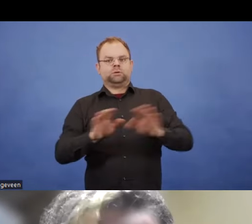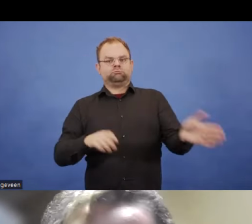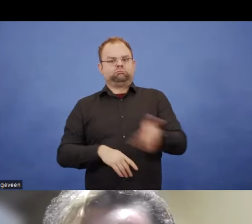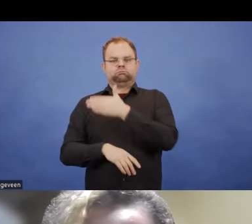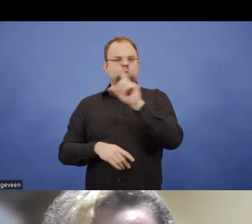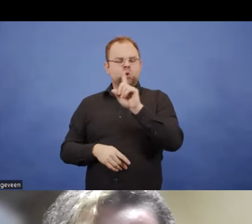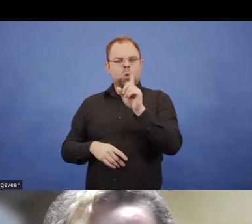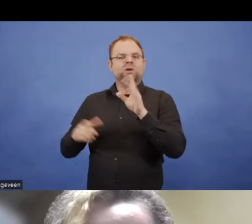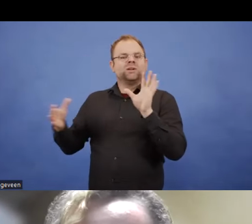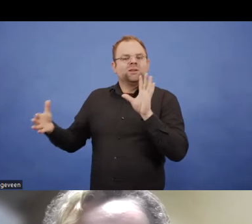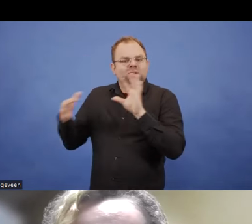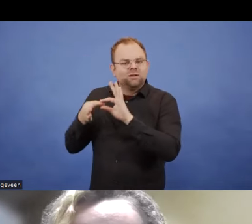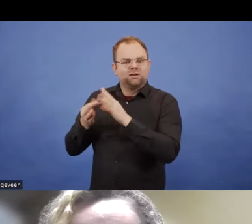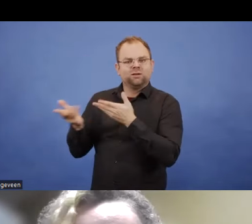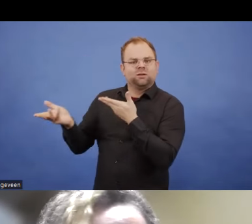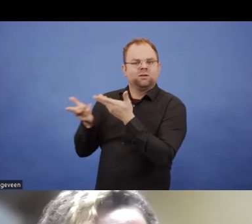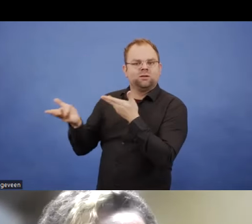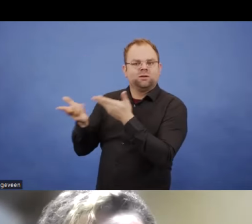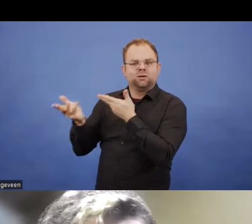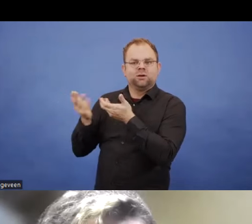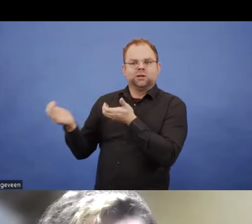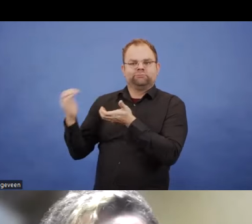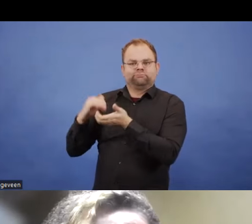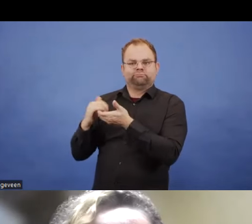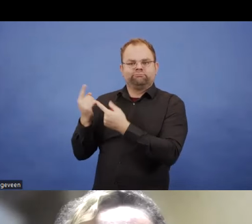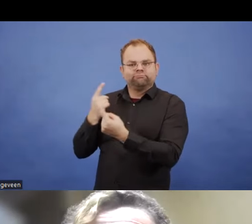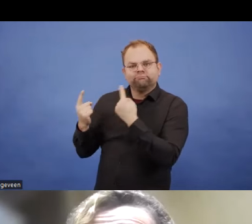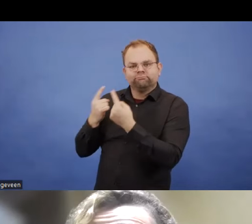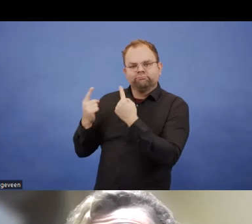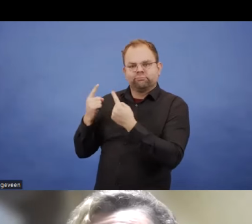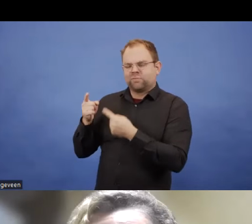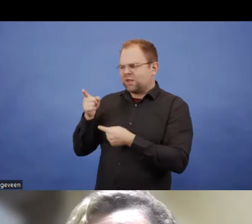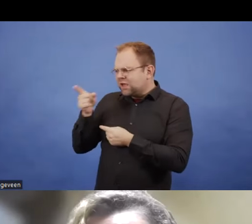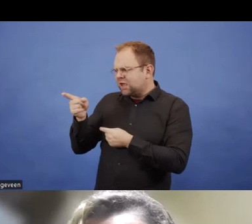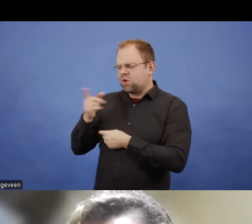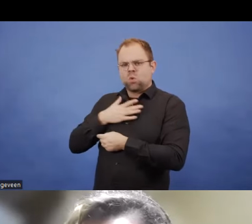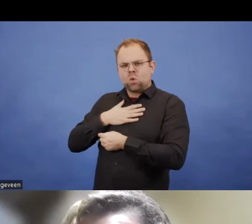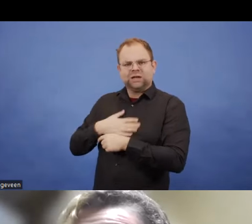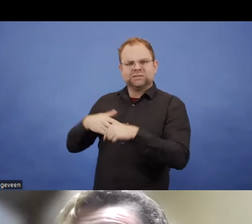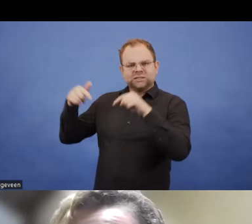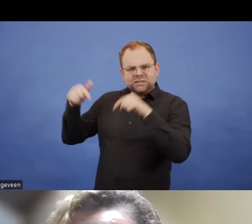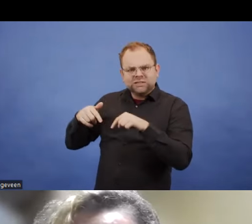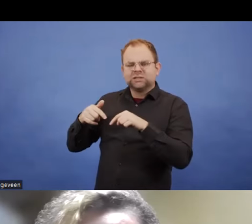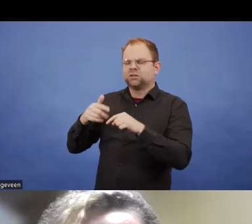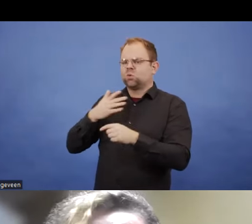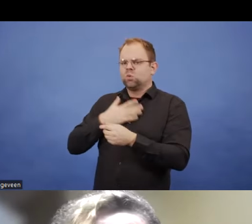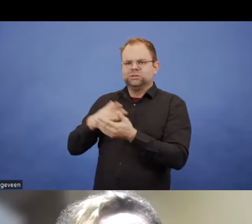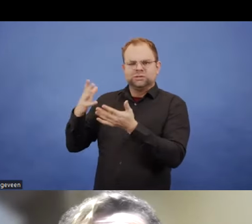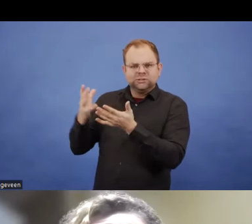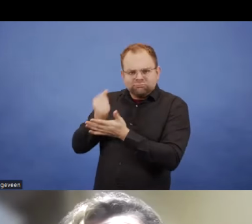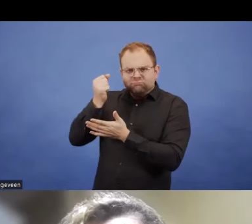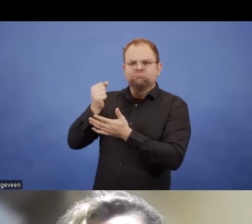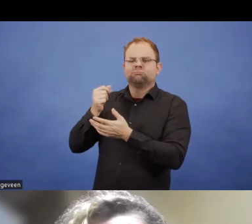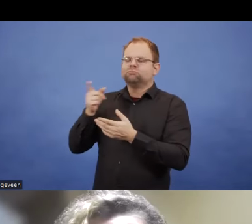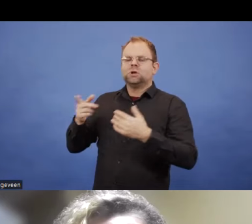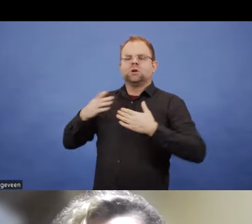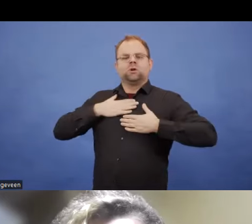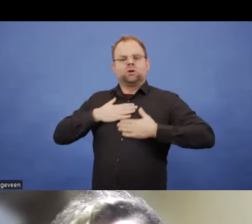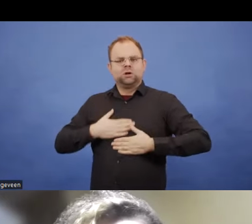easy. Again, whether or not you have disabilities, it's never easy. And when you have disabilities, it can be even harder. When you have